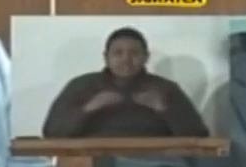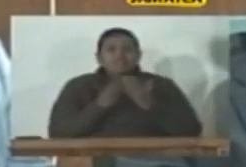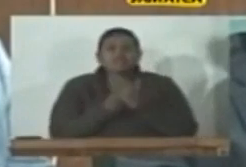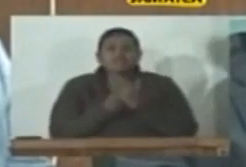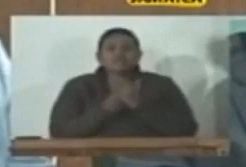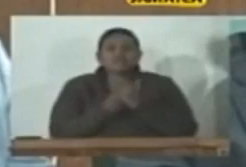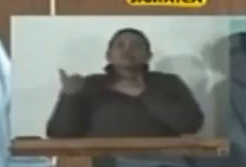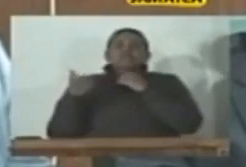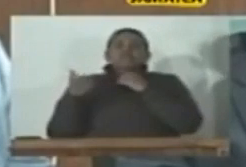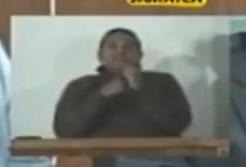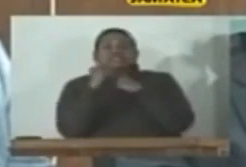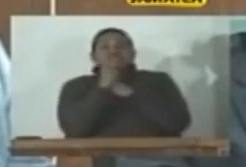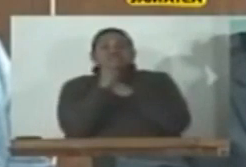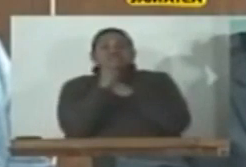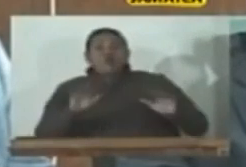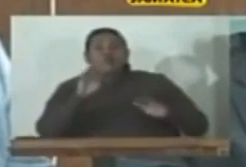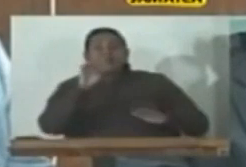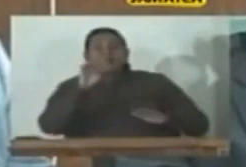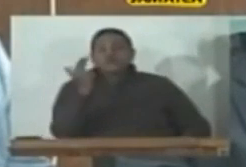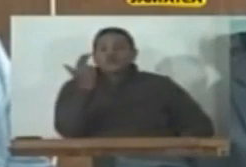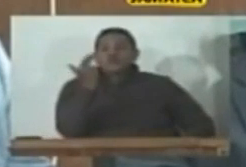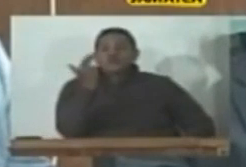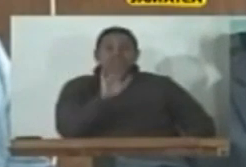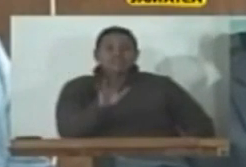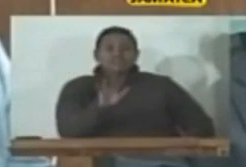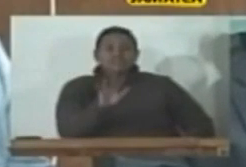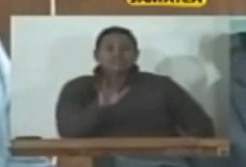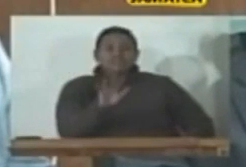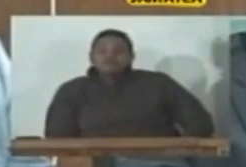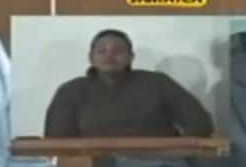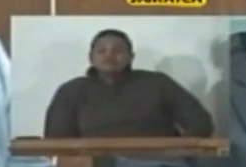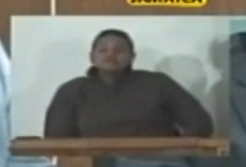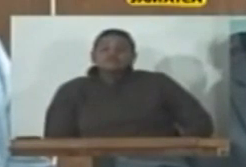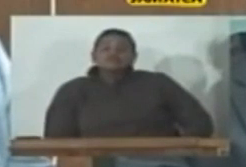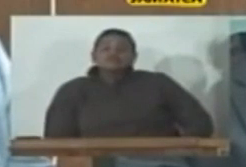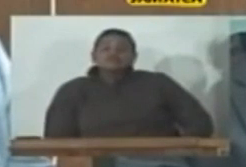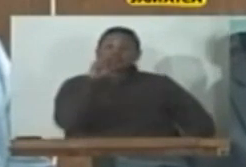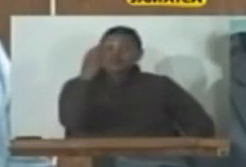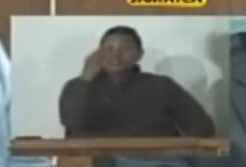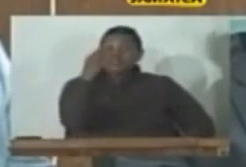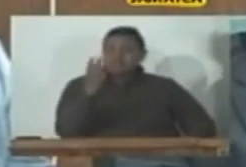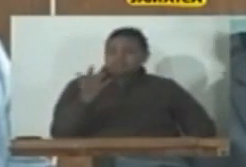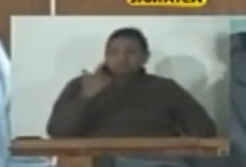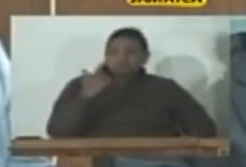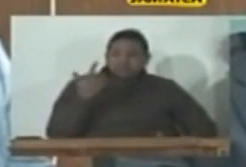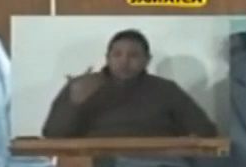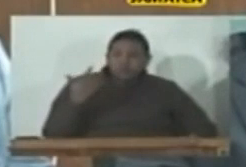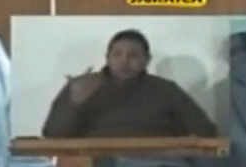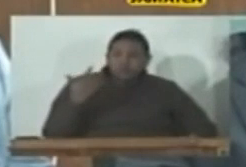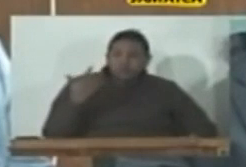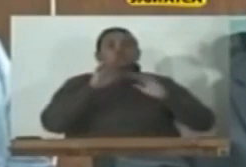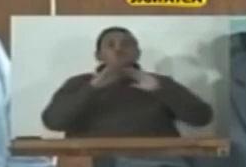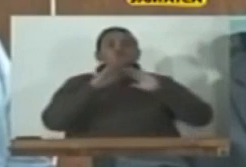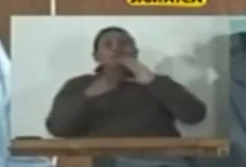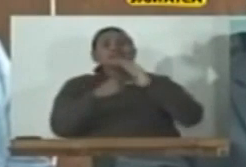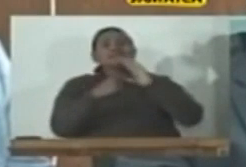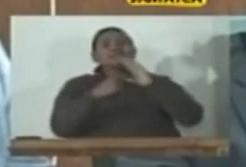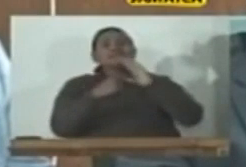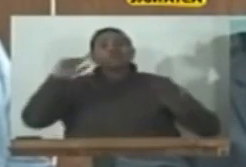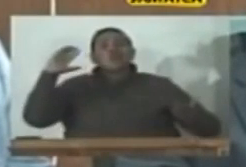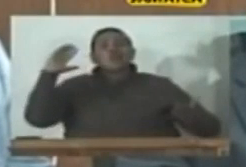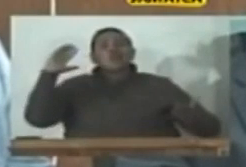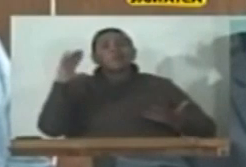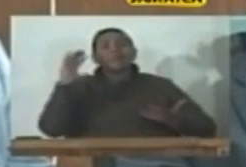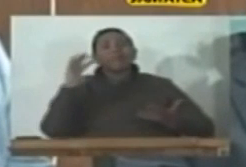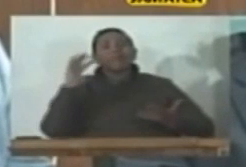by 2016, Jamaica's debt had been reduced to 122.3% of GDP.